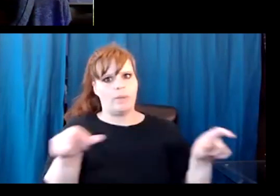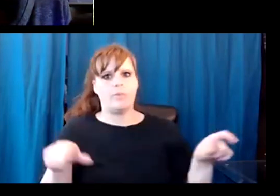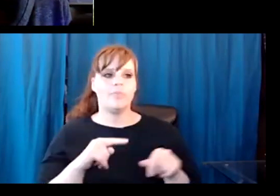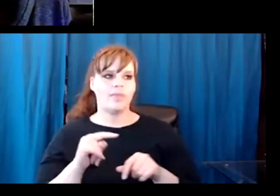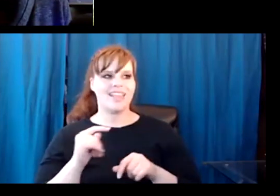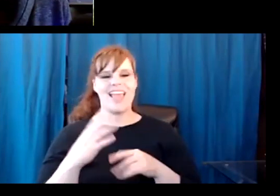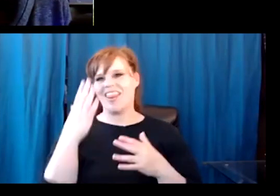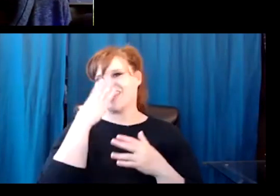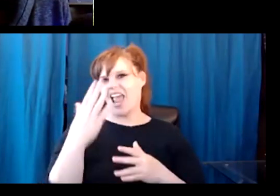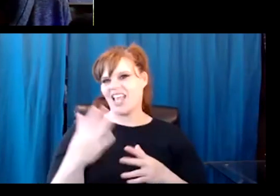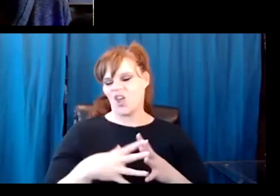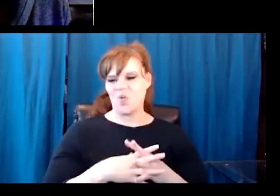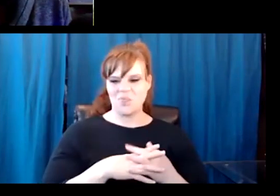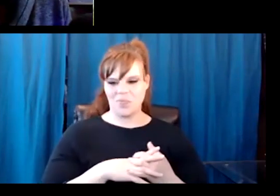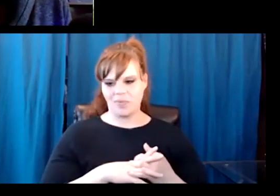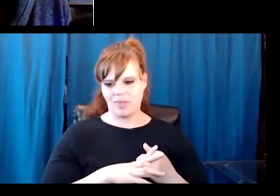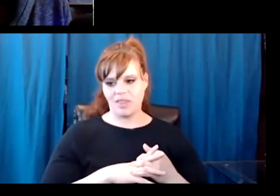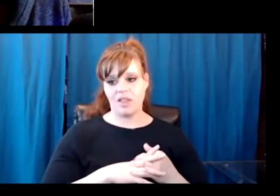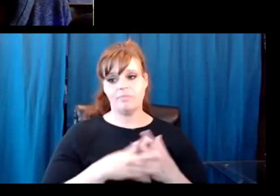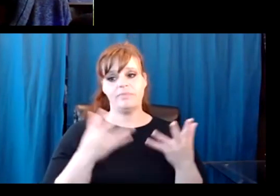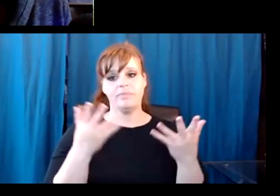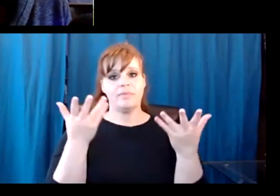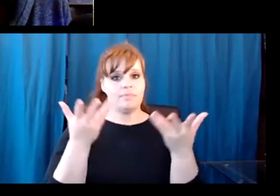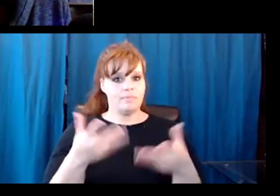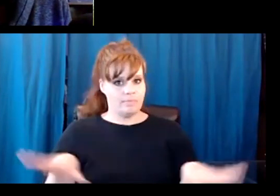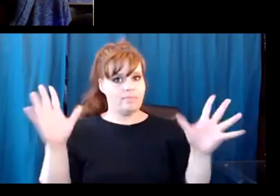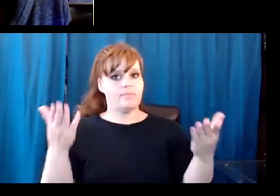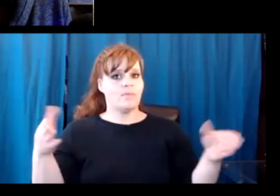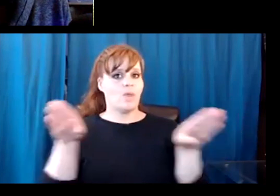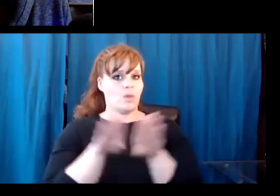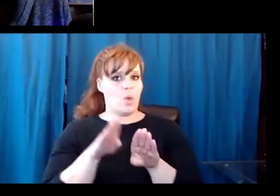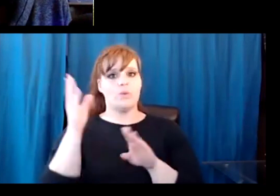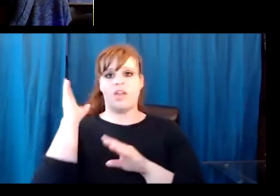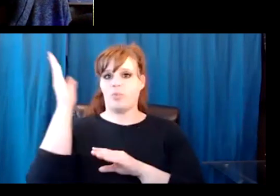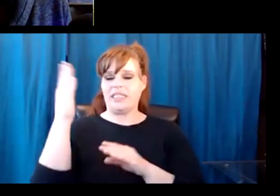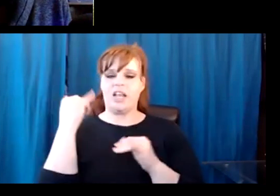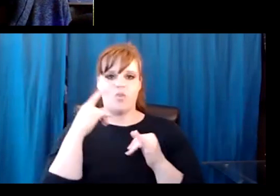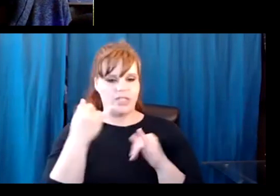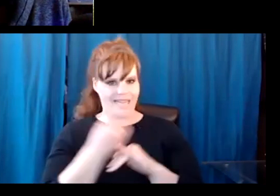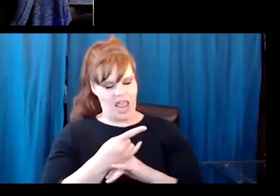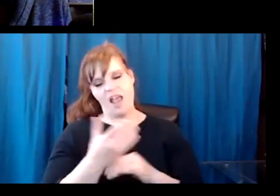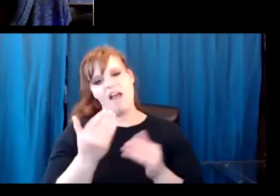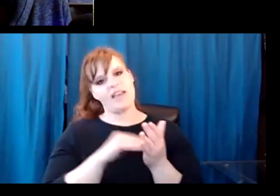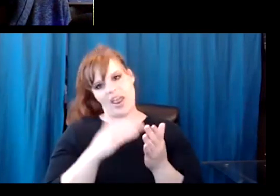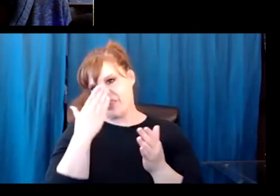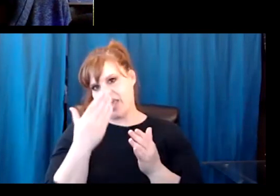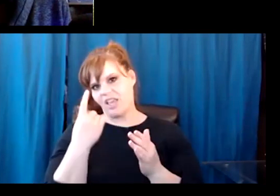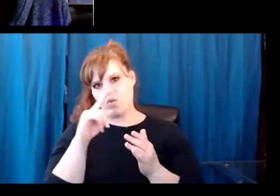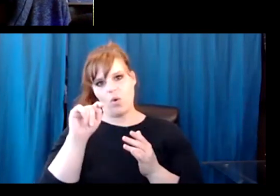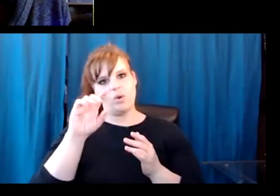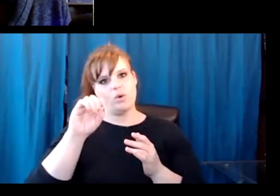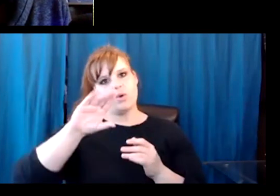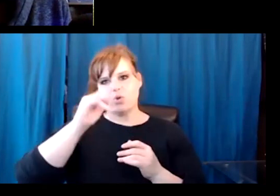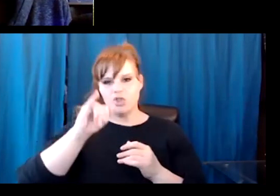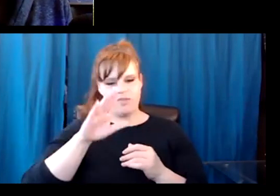Thank you. Well, this concludes our presentation for today. Again, thank you to Tochi Onyebuchi for your